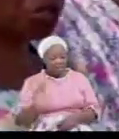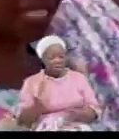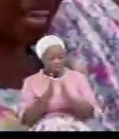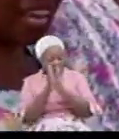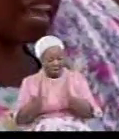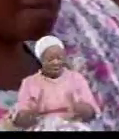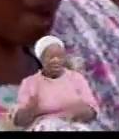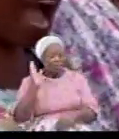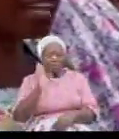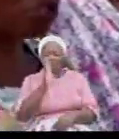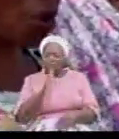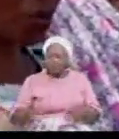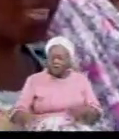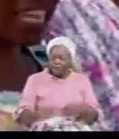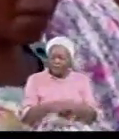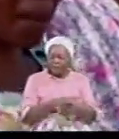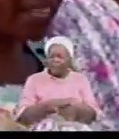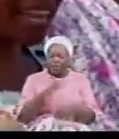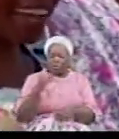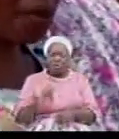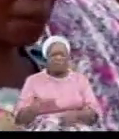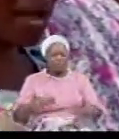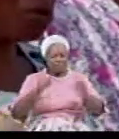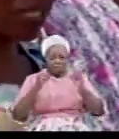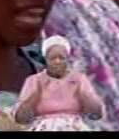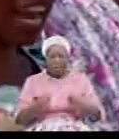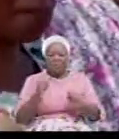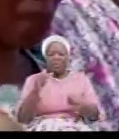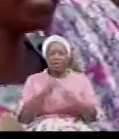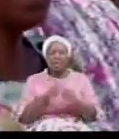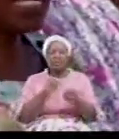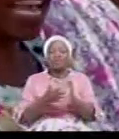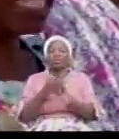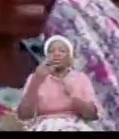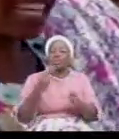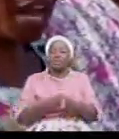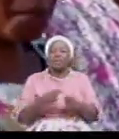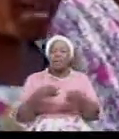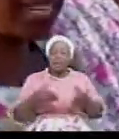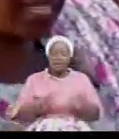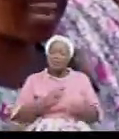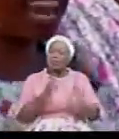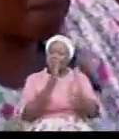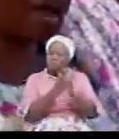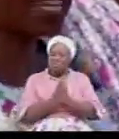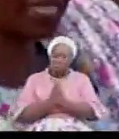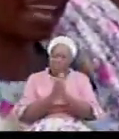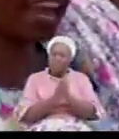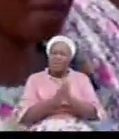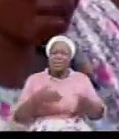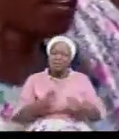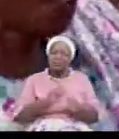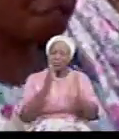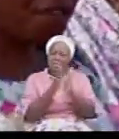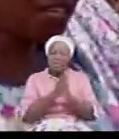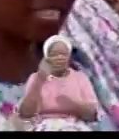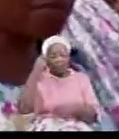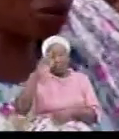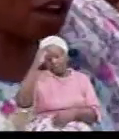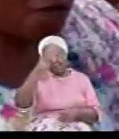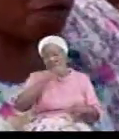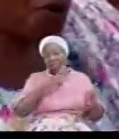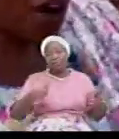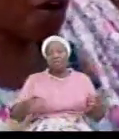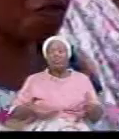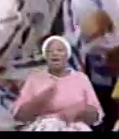of power. Will be full of power. Will be full of power. Will be full of power. And it